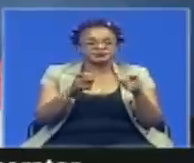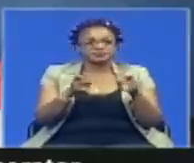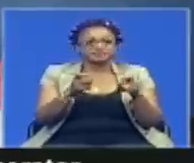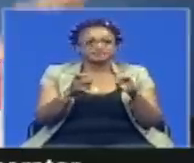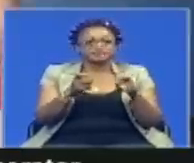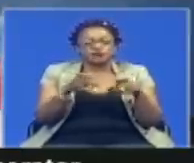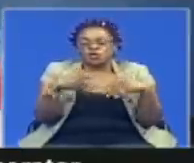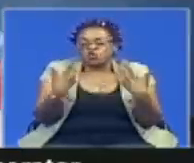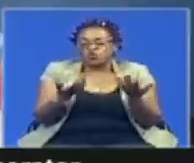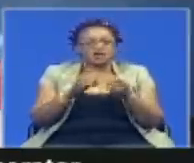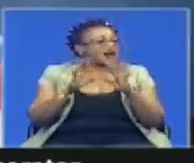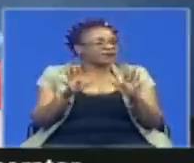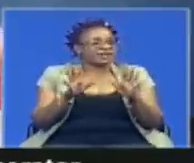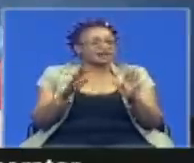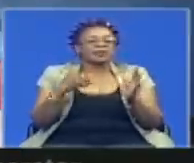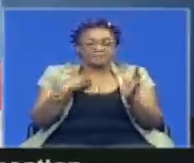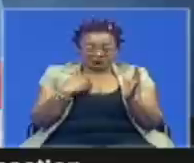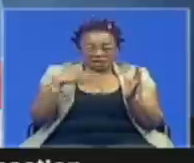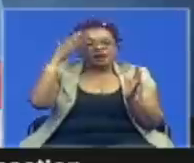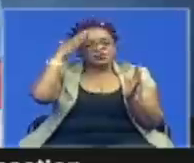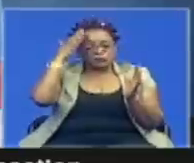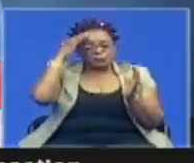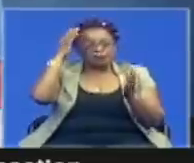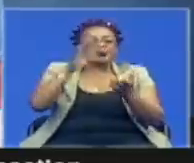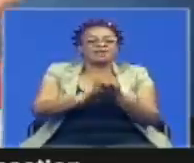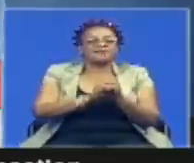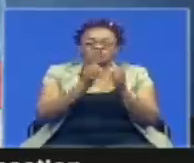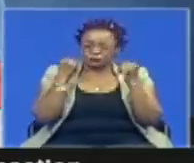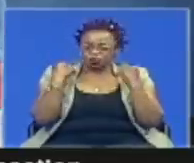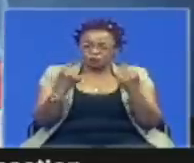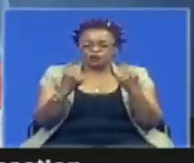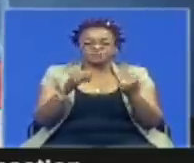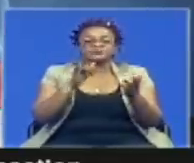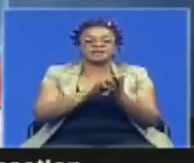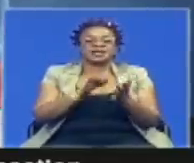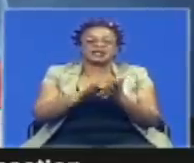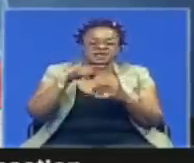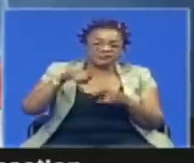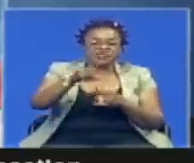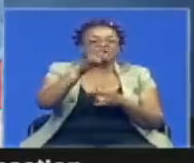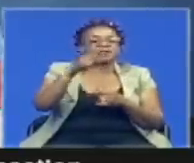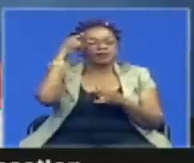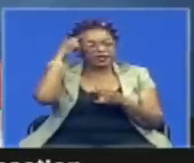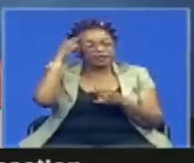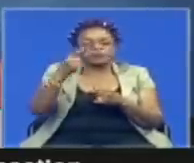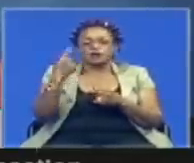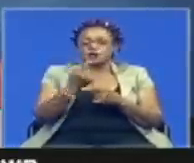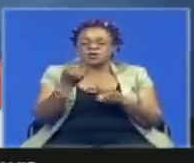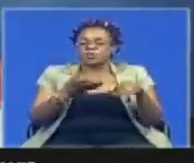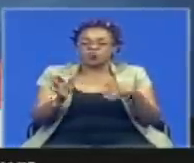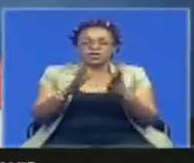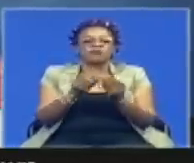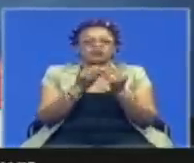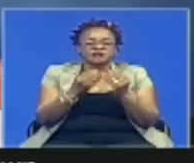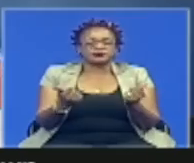we don't. I do know, and I believe strongly, that they believe that the only way of dealing with the so-called